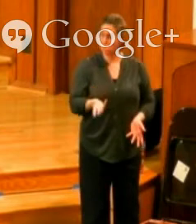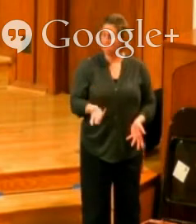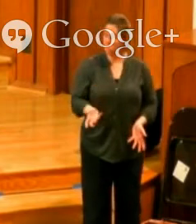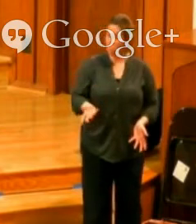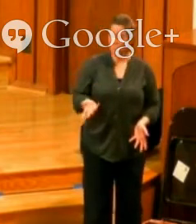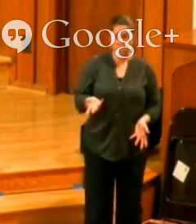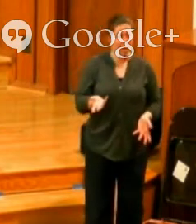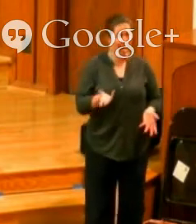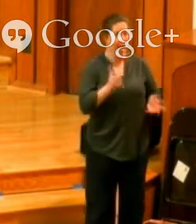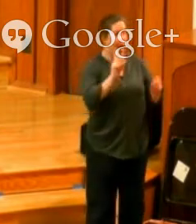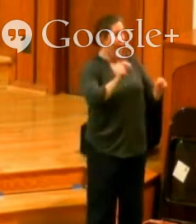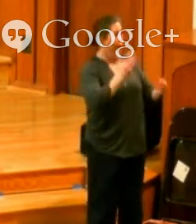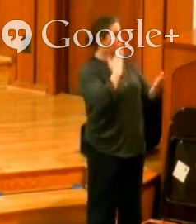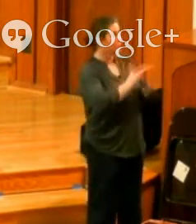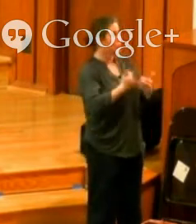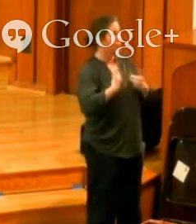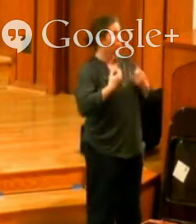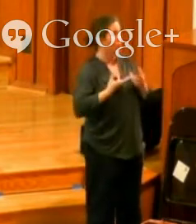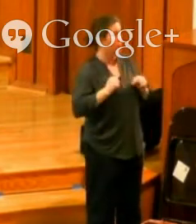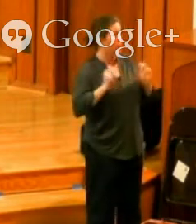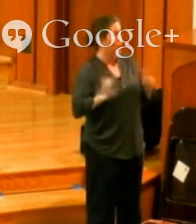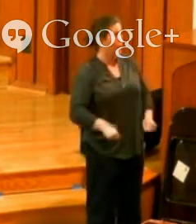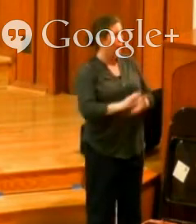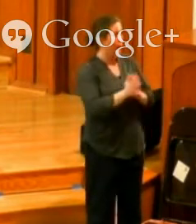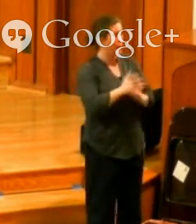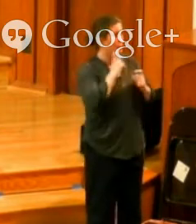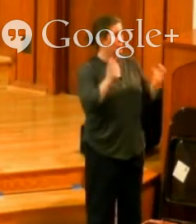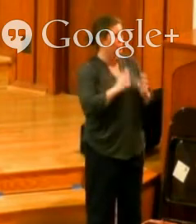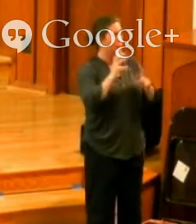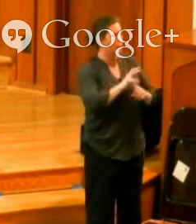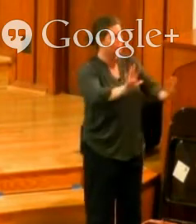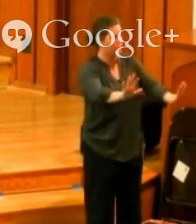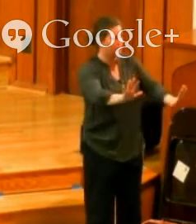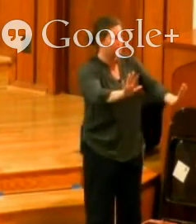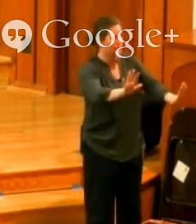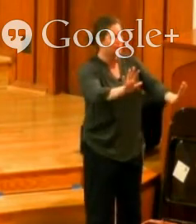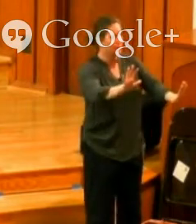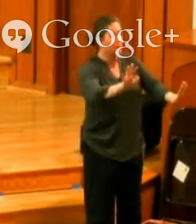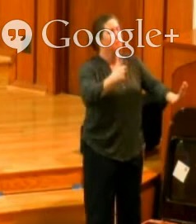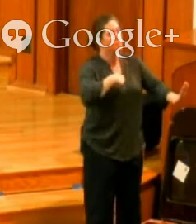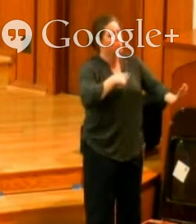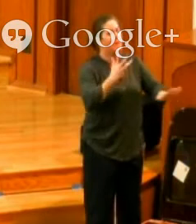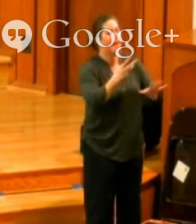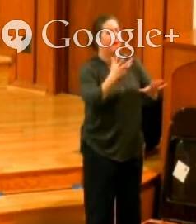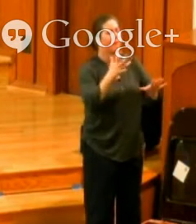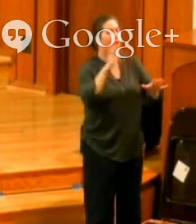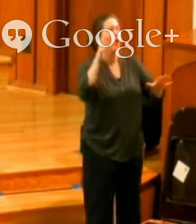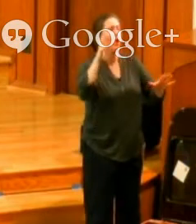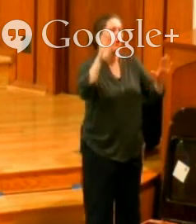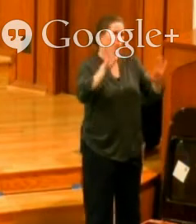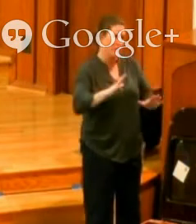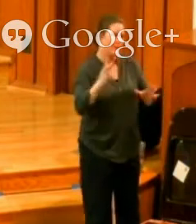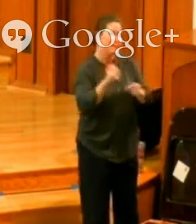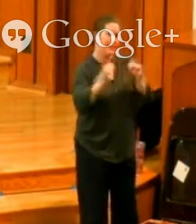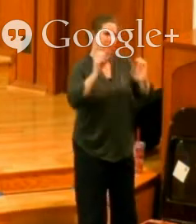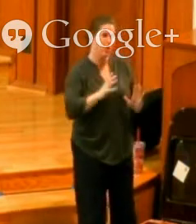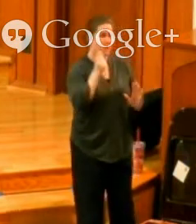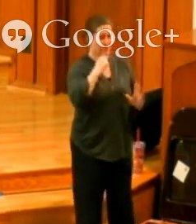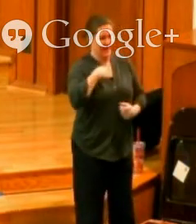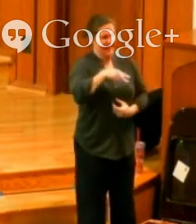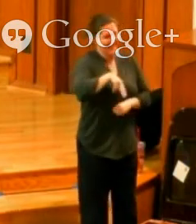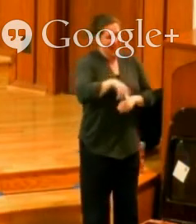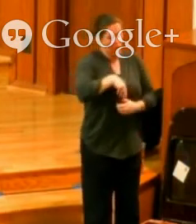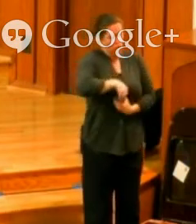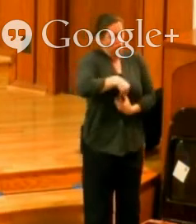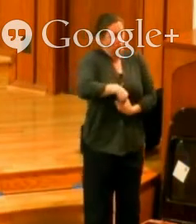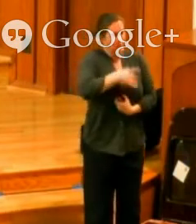sinner. And I agree with you. I do too. But do you know what? We have a greater Savior, don't we? But because we're great sinners naturally, does that mean that